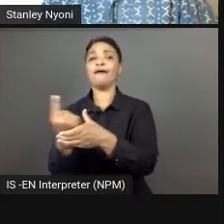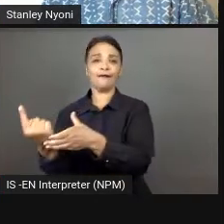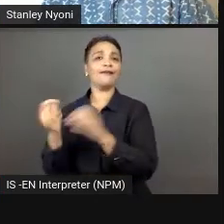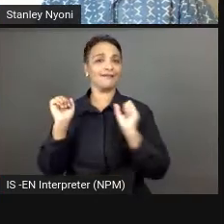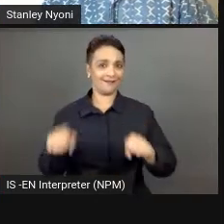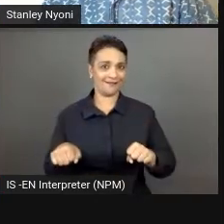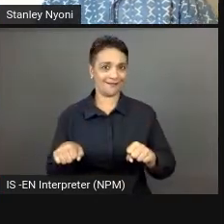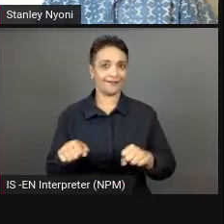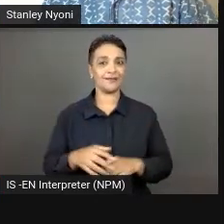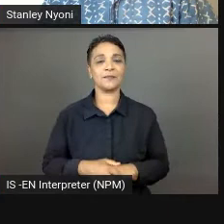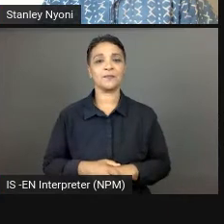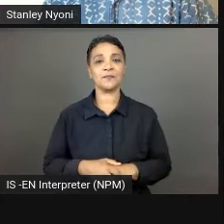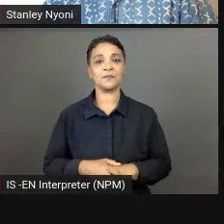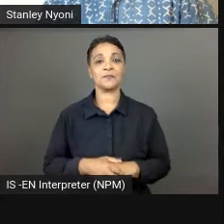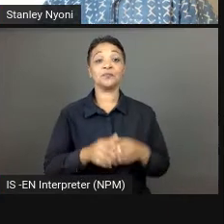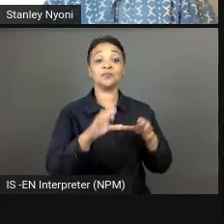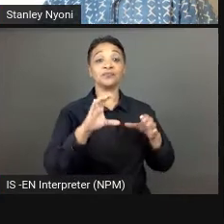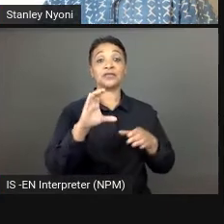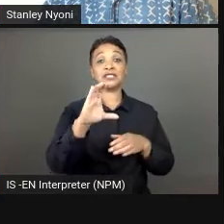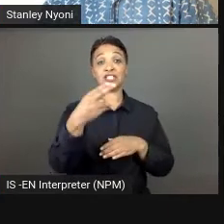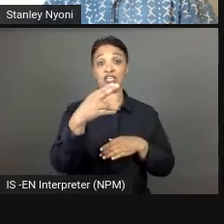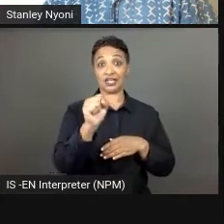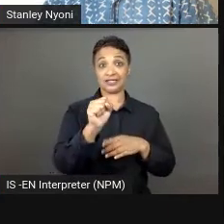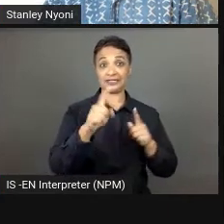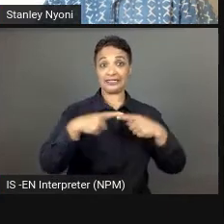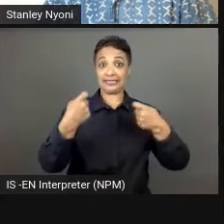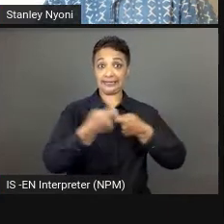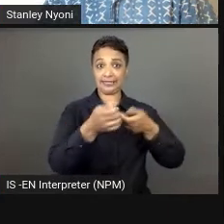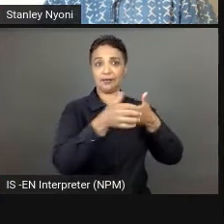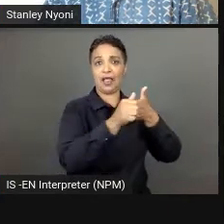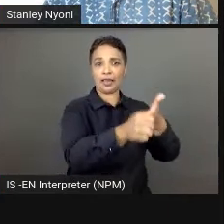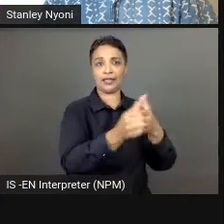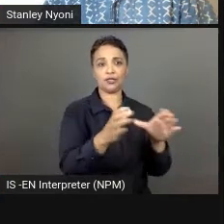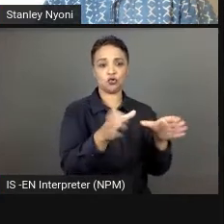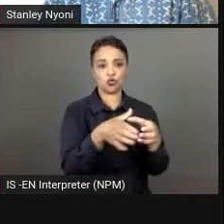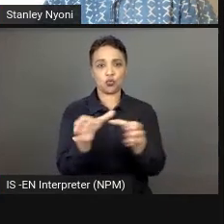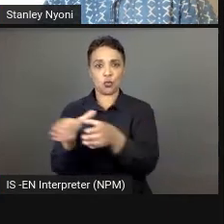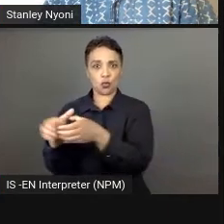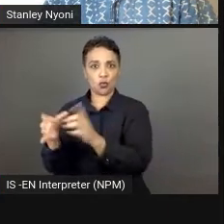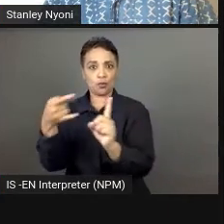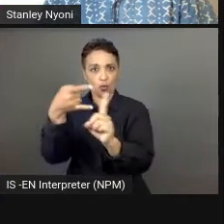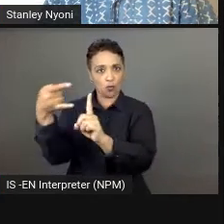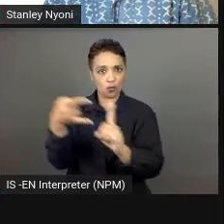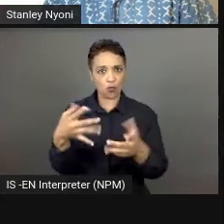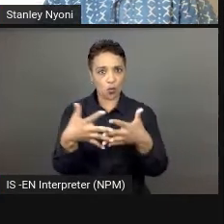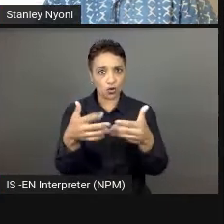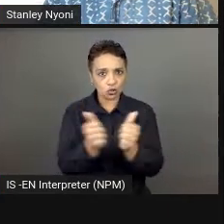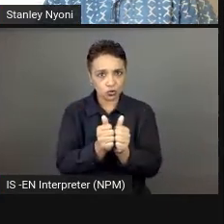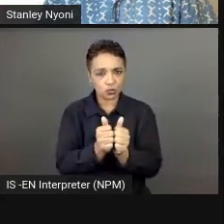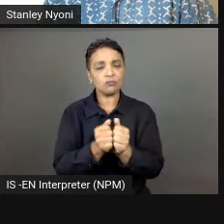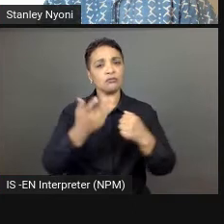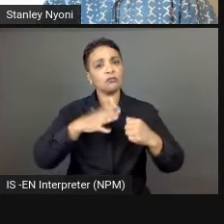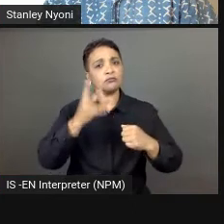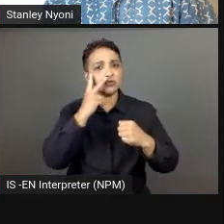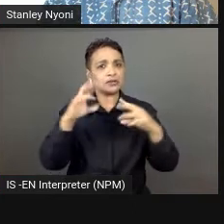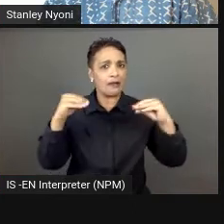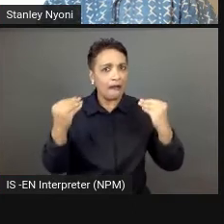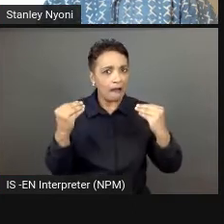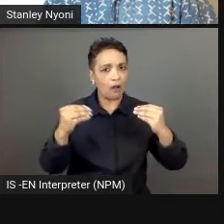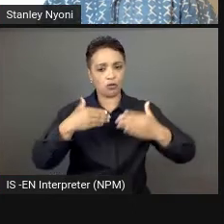by members of CHS Alliance, and these are designed to showcase good practice and share